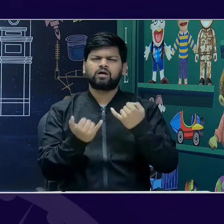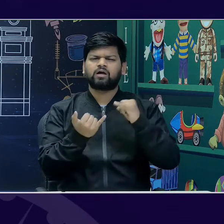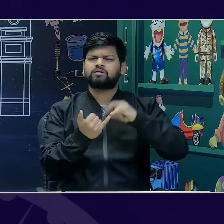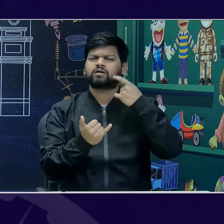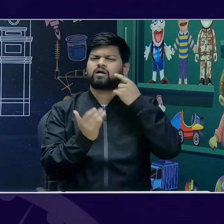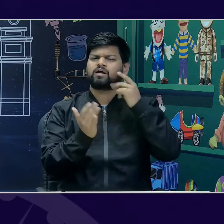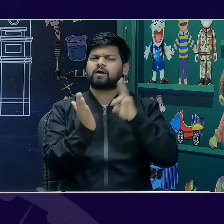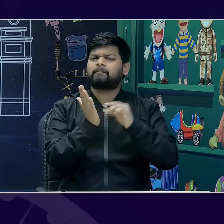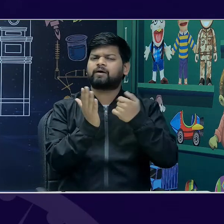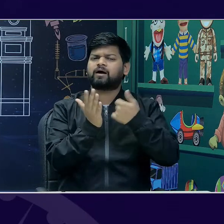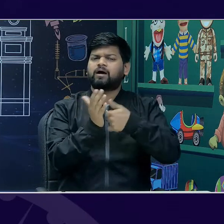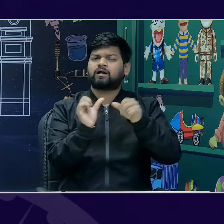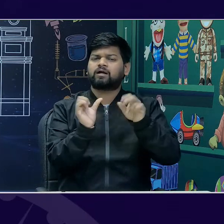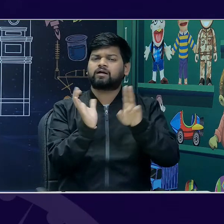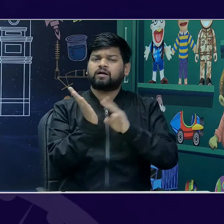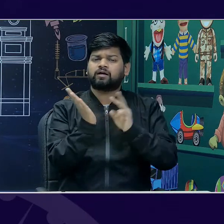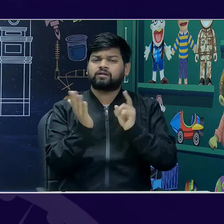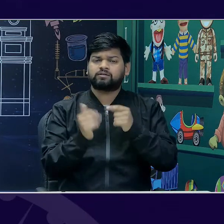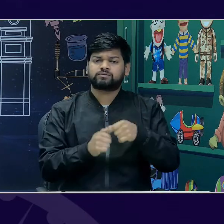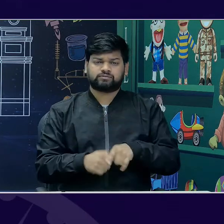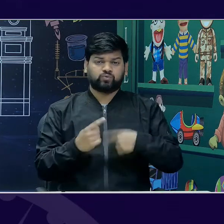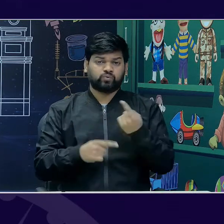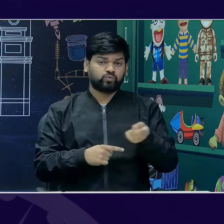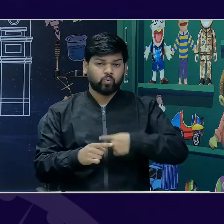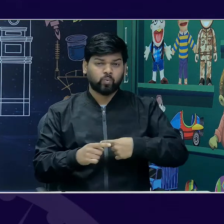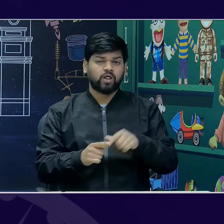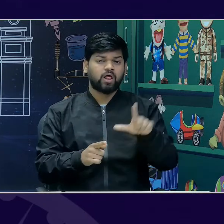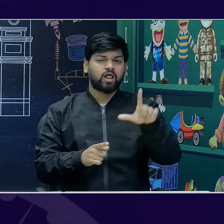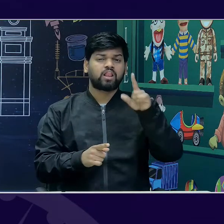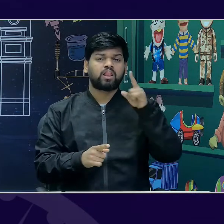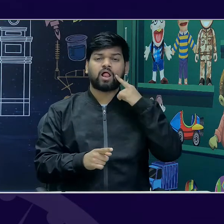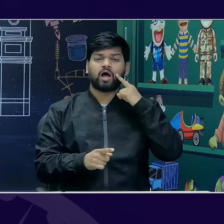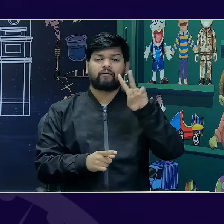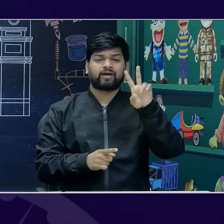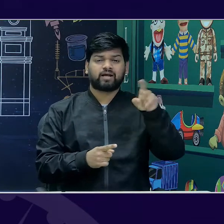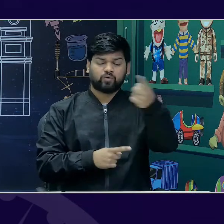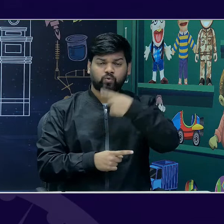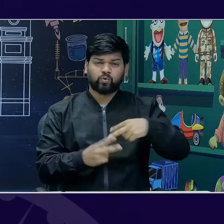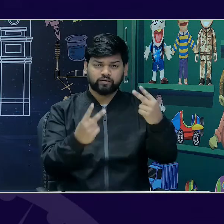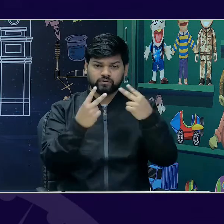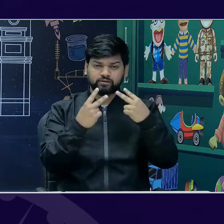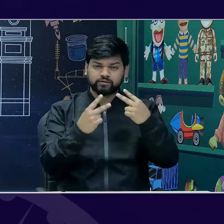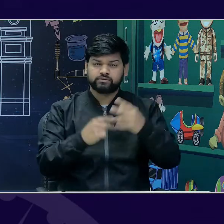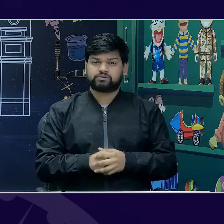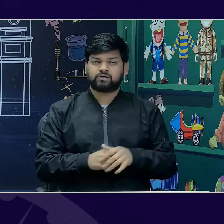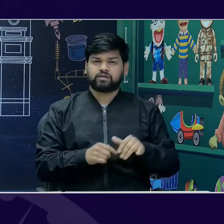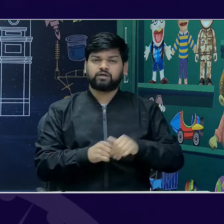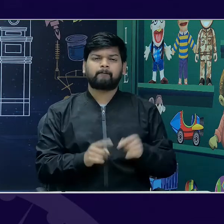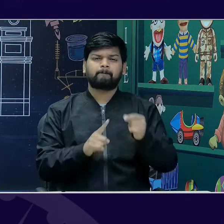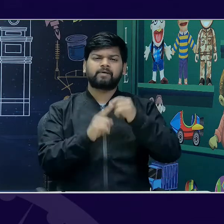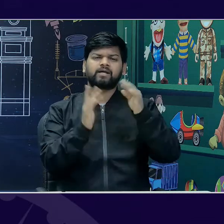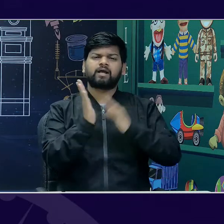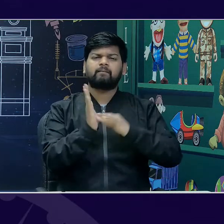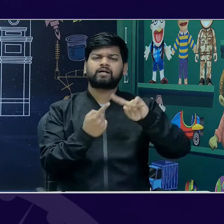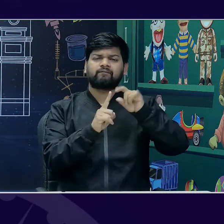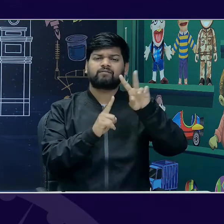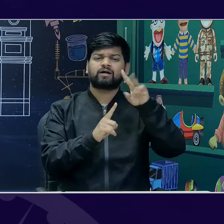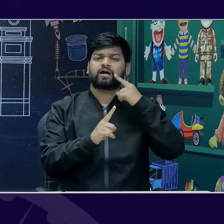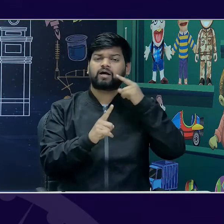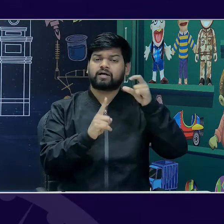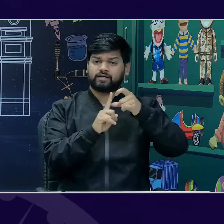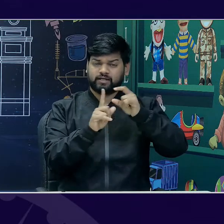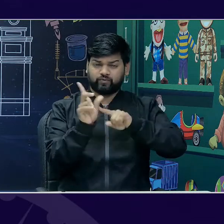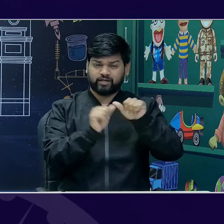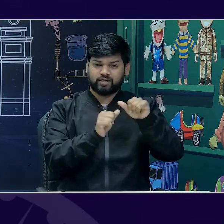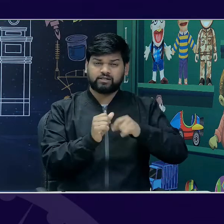watching this particular live telecast on eVidya channel number 12. Besides, we have so many different mediums through which you all